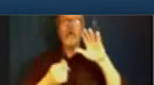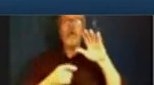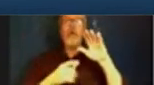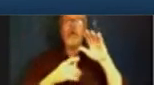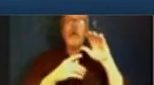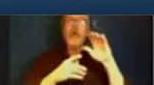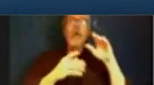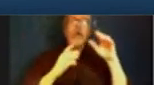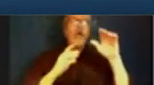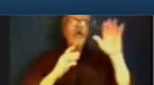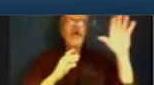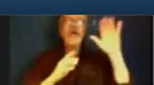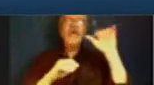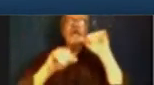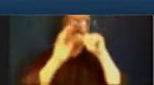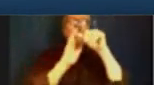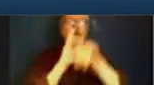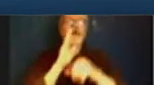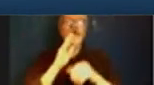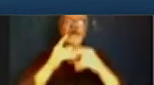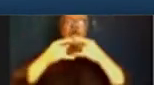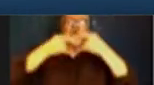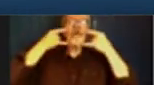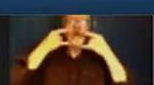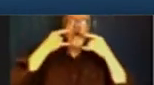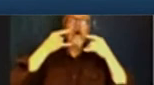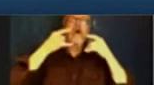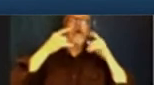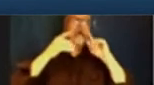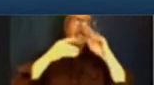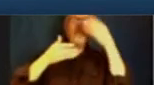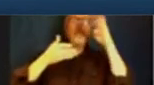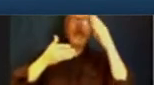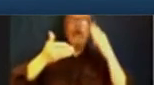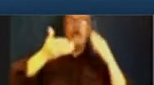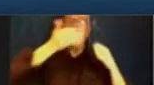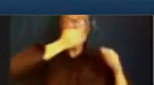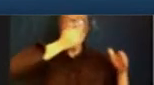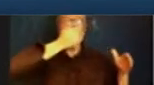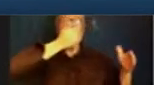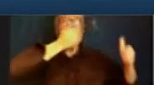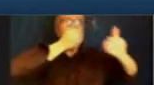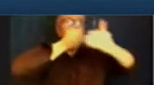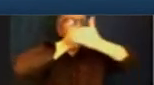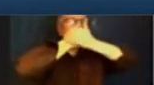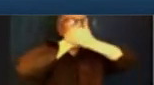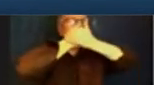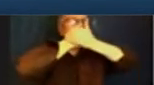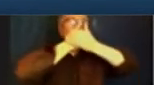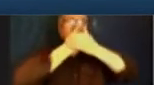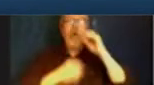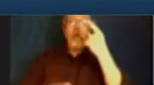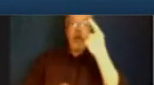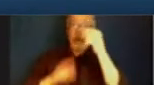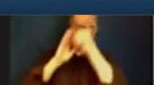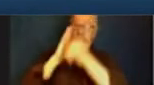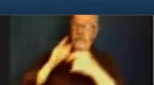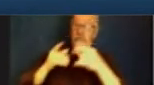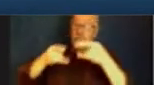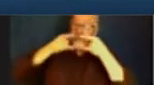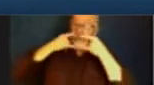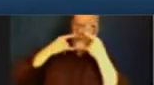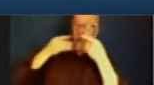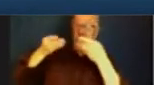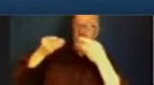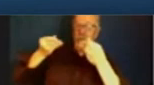mask. Those are better in significant ways than a cloth mask. So for